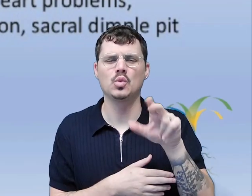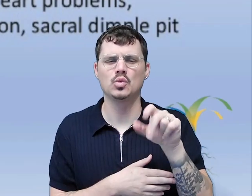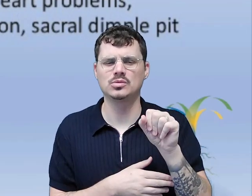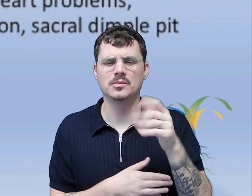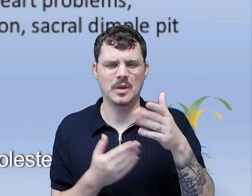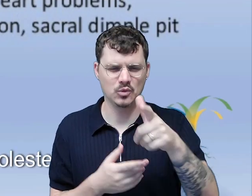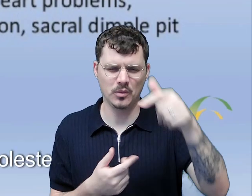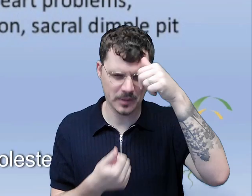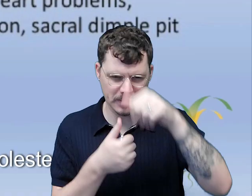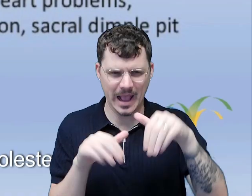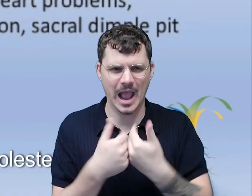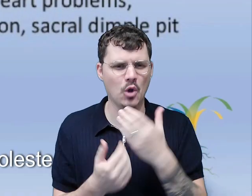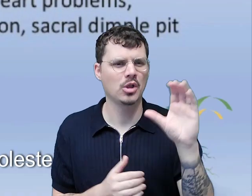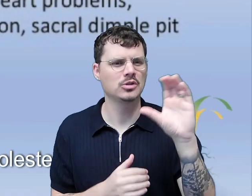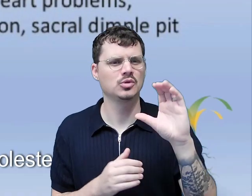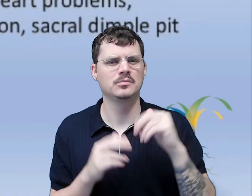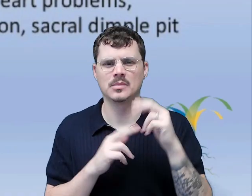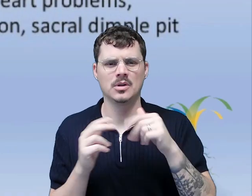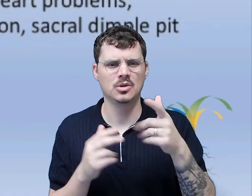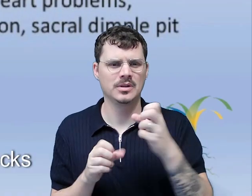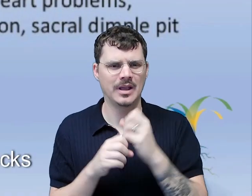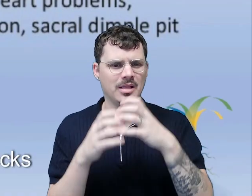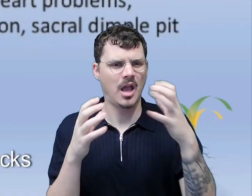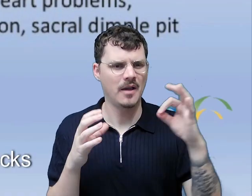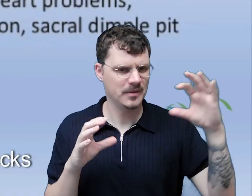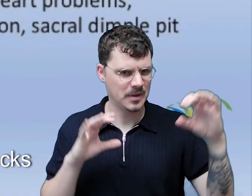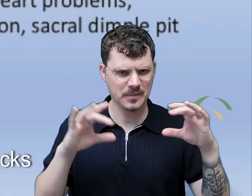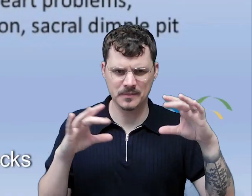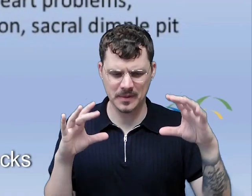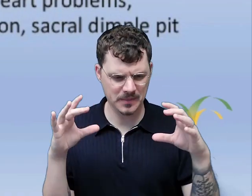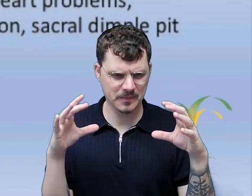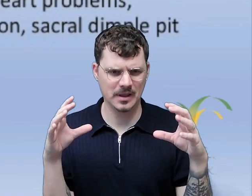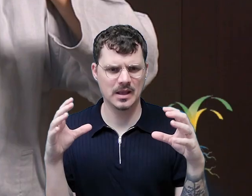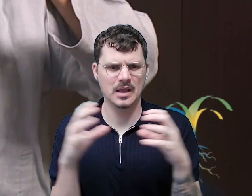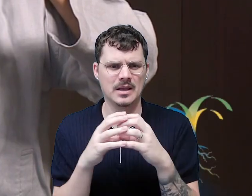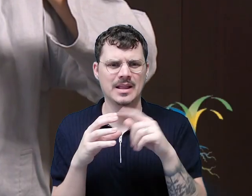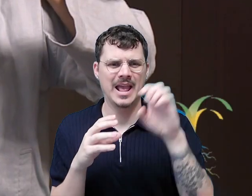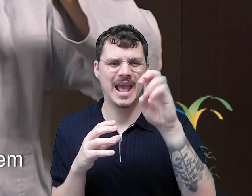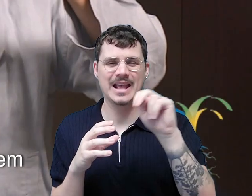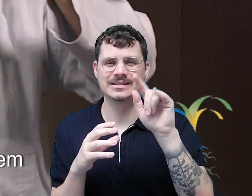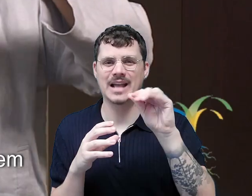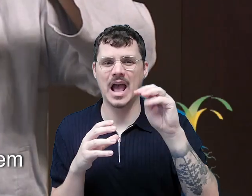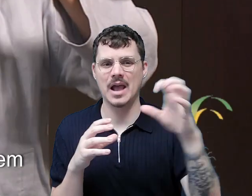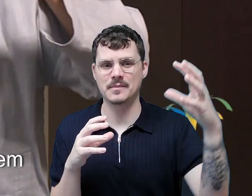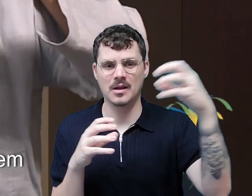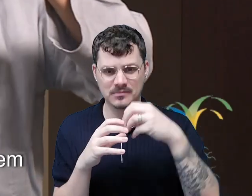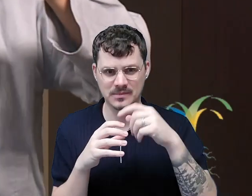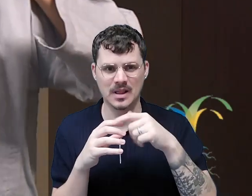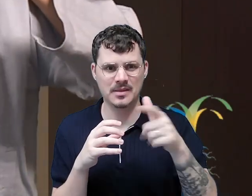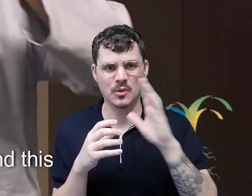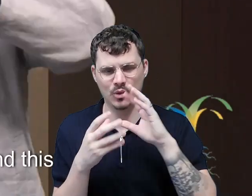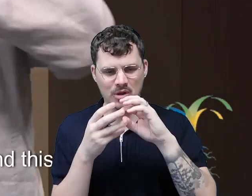precursor molecules. You probably remember the way cholesterol is created. You get a bunch of building blocks, and then you put a bunch of enzymes on